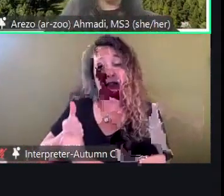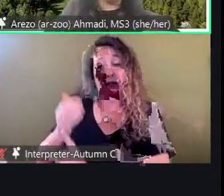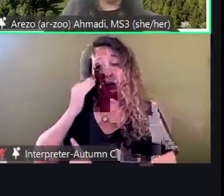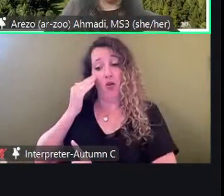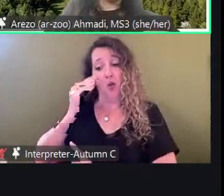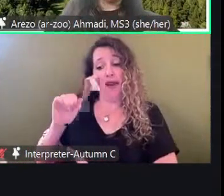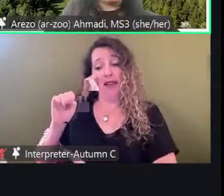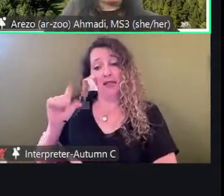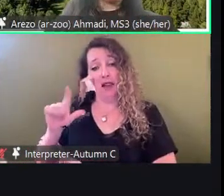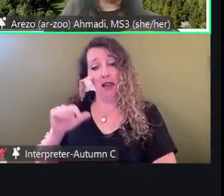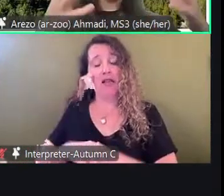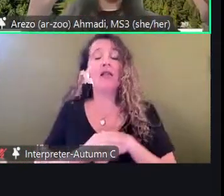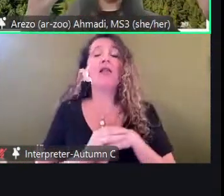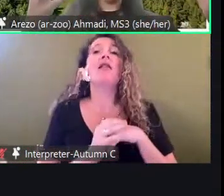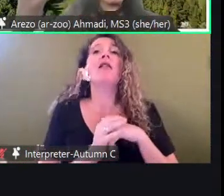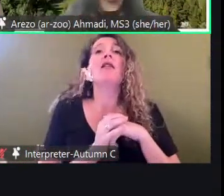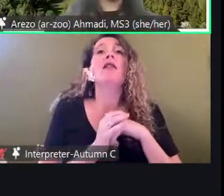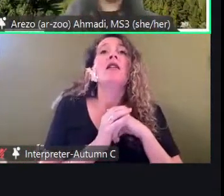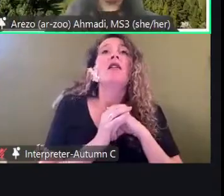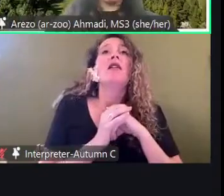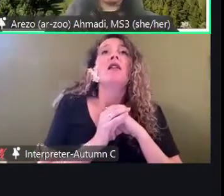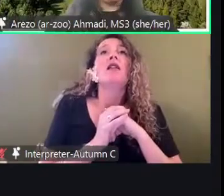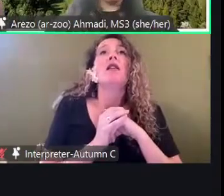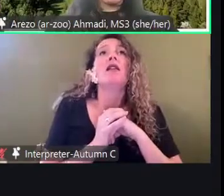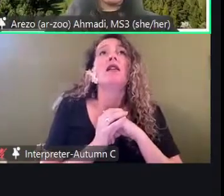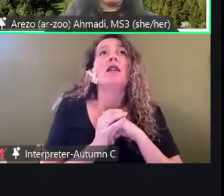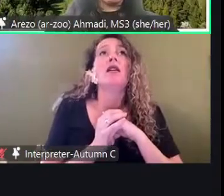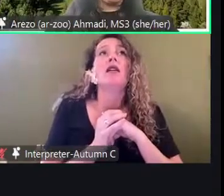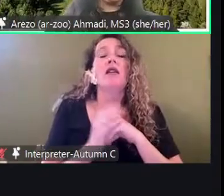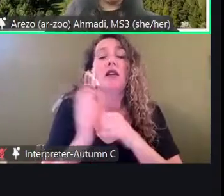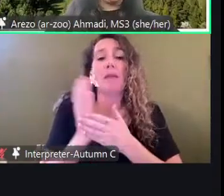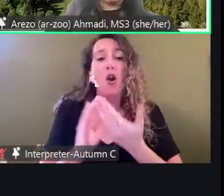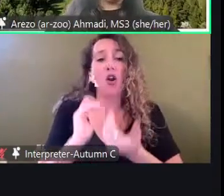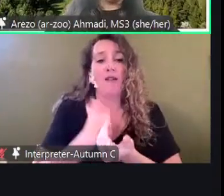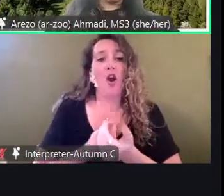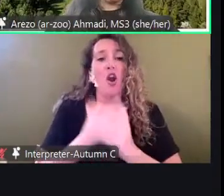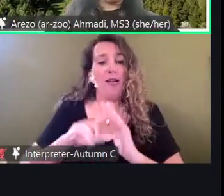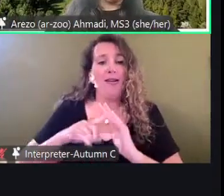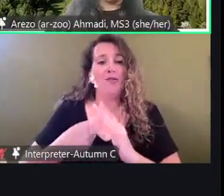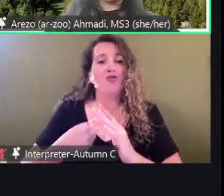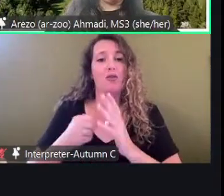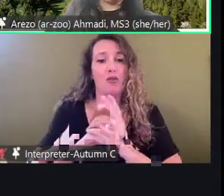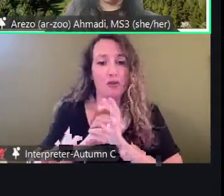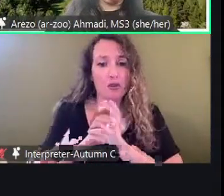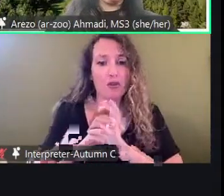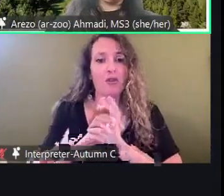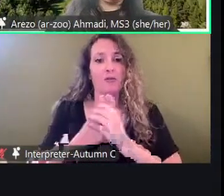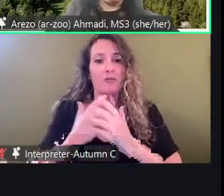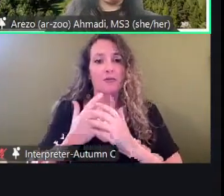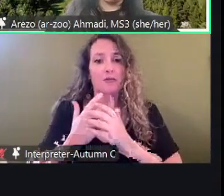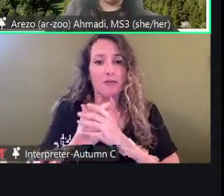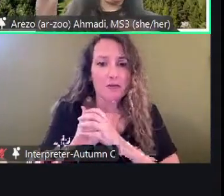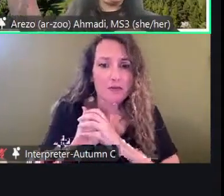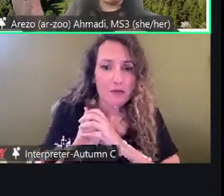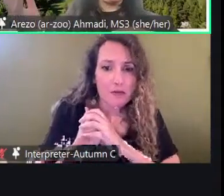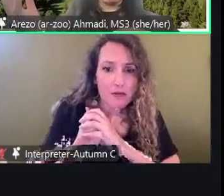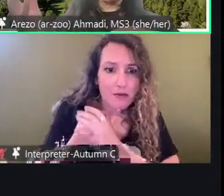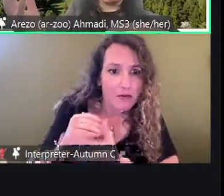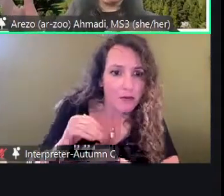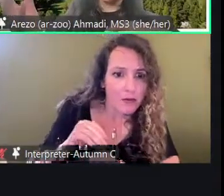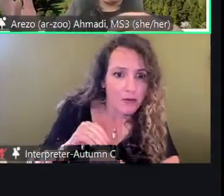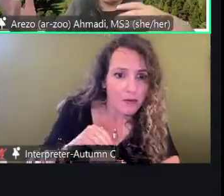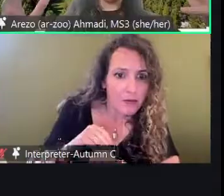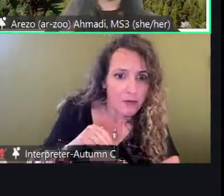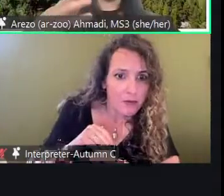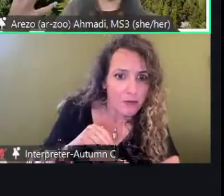and we also had, who is part of our initiative, Dr. Spellin. She is a professor from Boston Medical